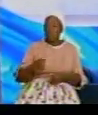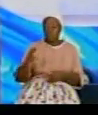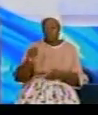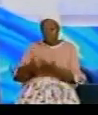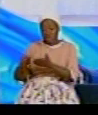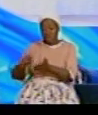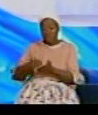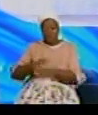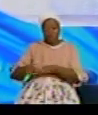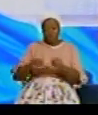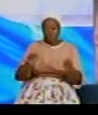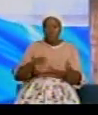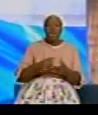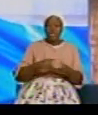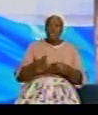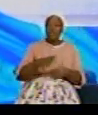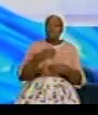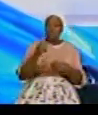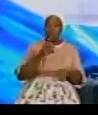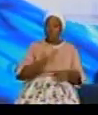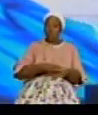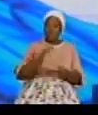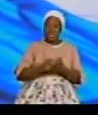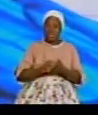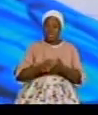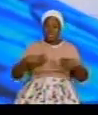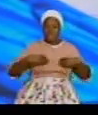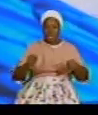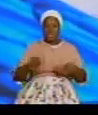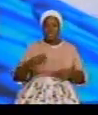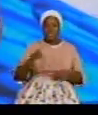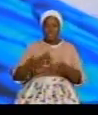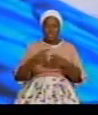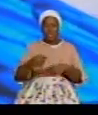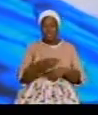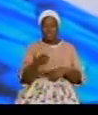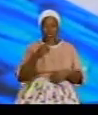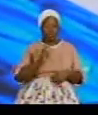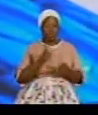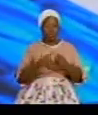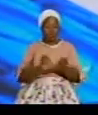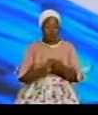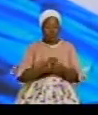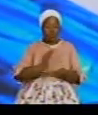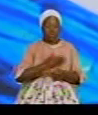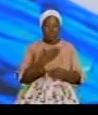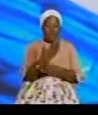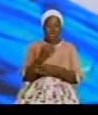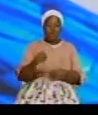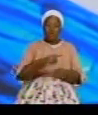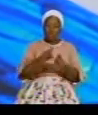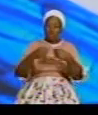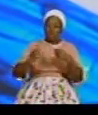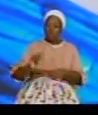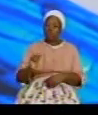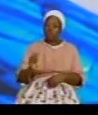on the basis of health, they tell us to wash our hands. You go to the restroom before you come out,